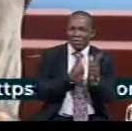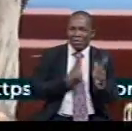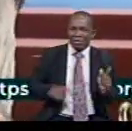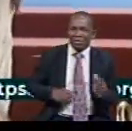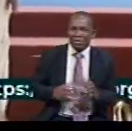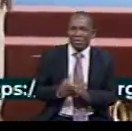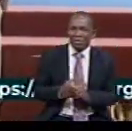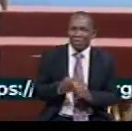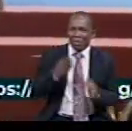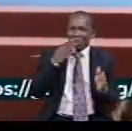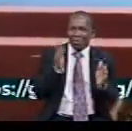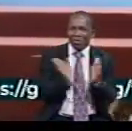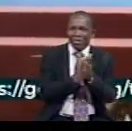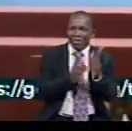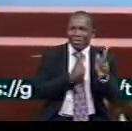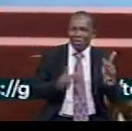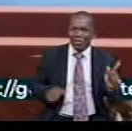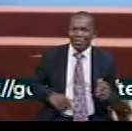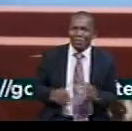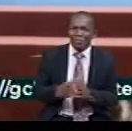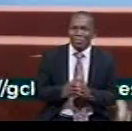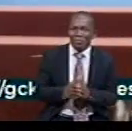Brethren, praise the living Jesus.